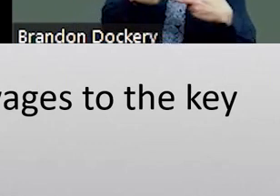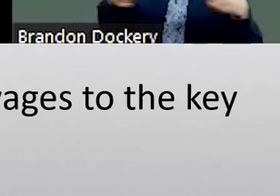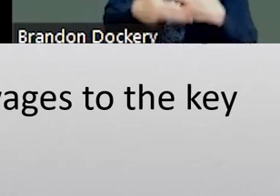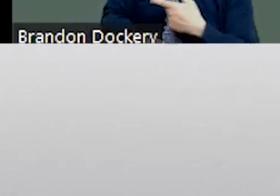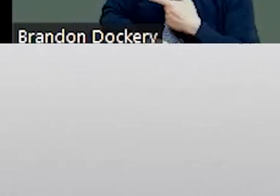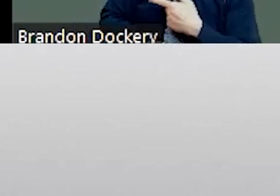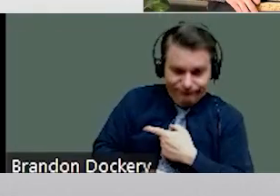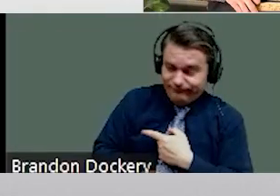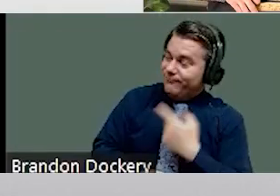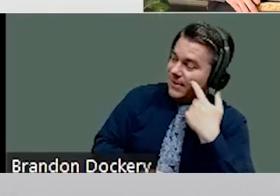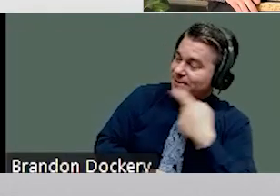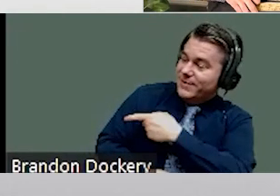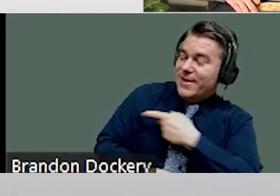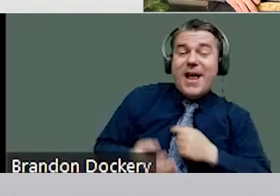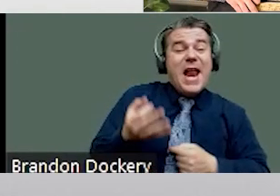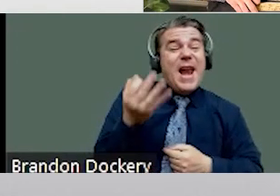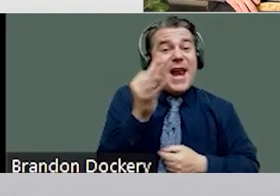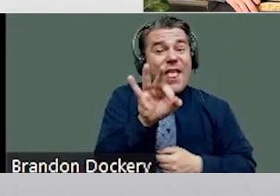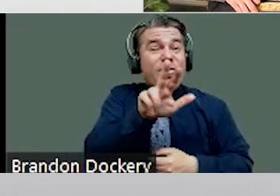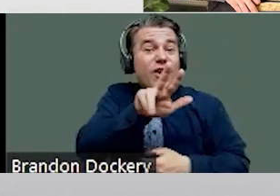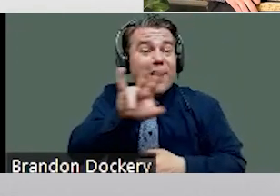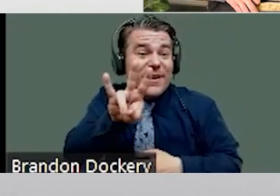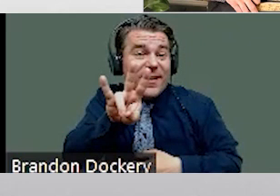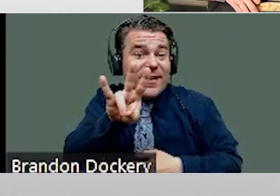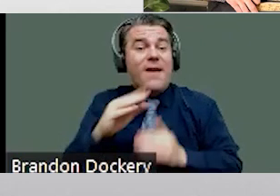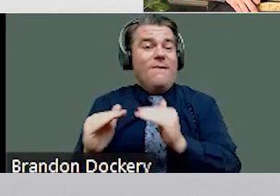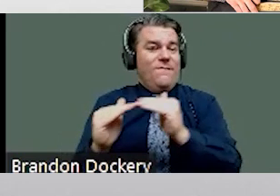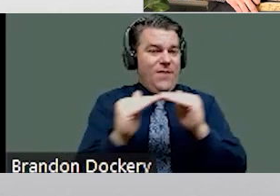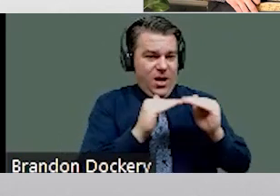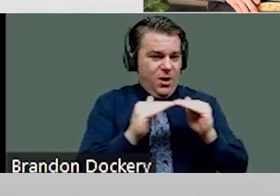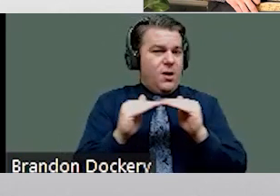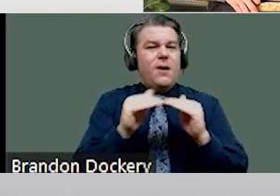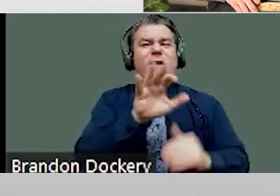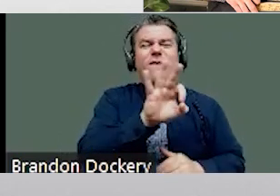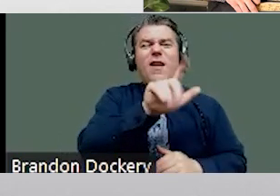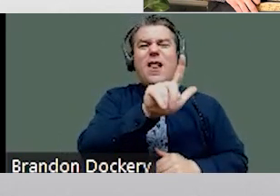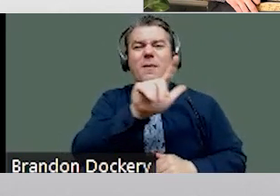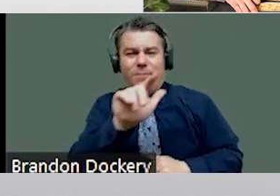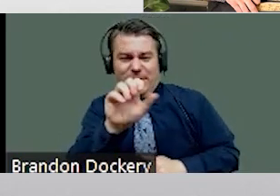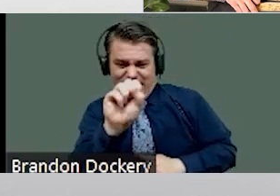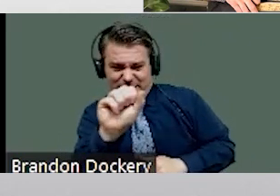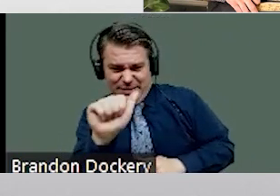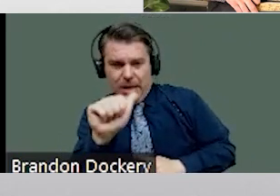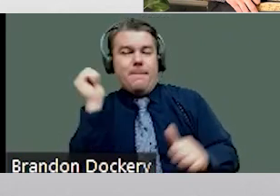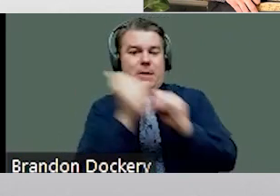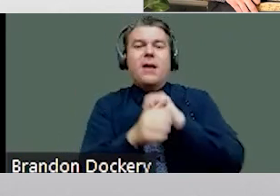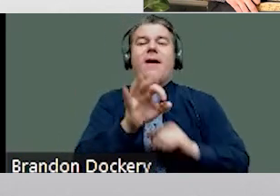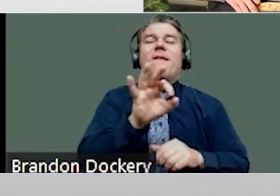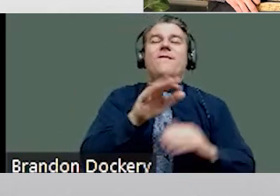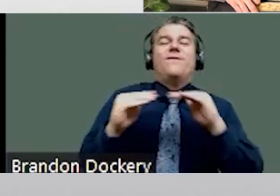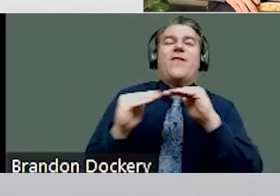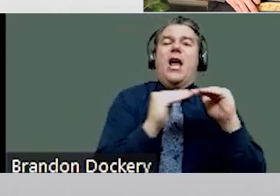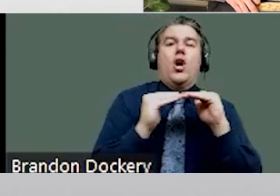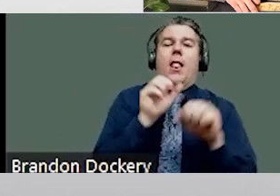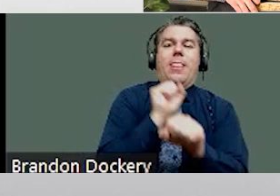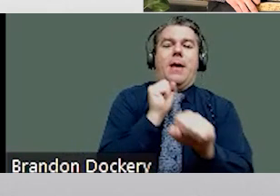slide, you'll see that in 1938, the Fair Labor Standards Act passes. Now, it's important to